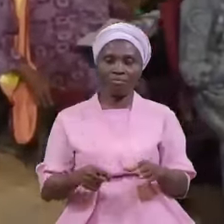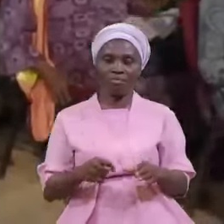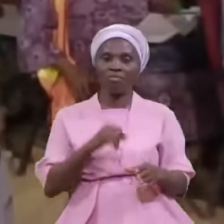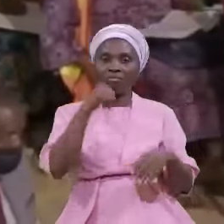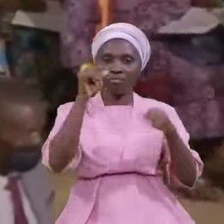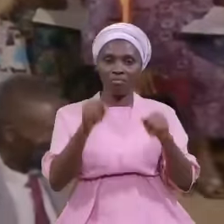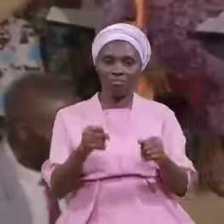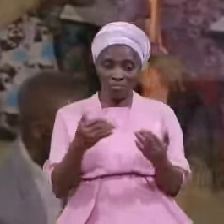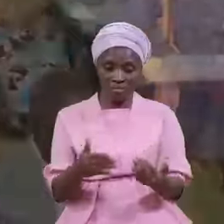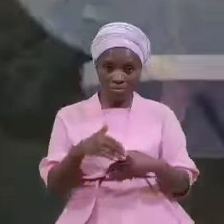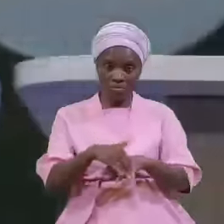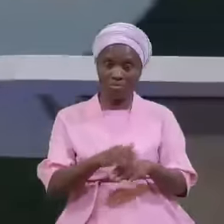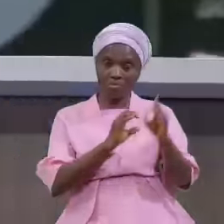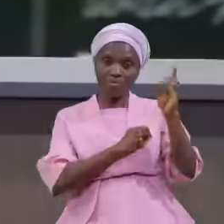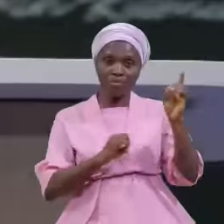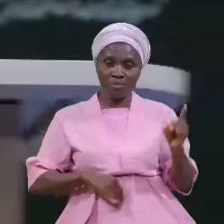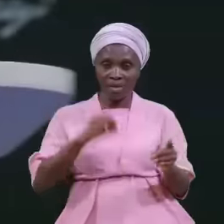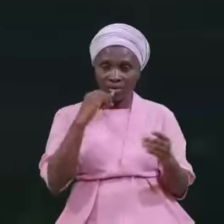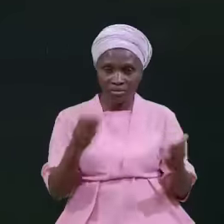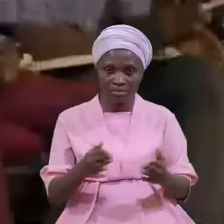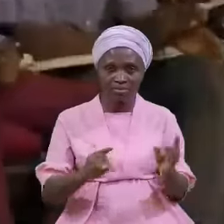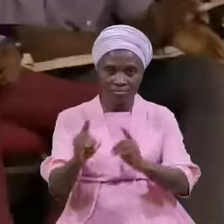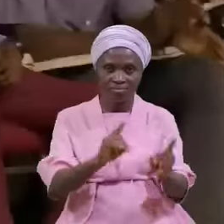here. Say, Emmanuel is here.